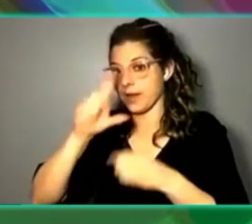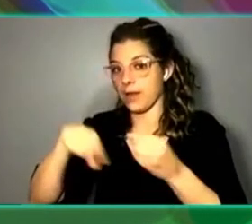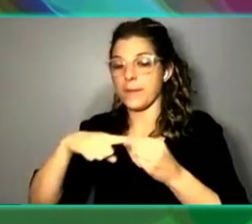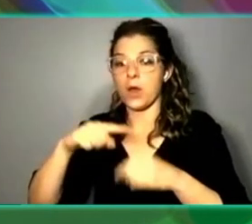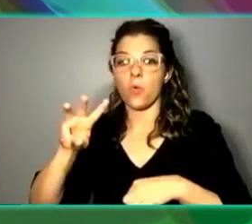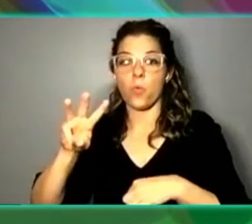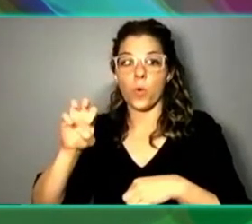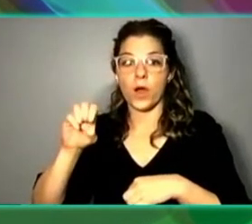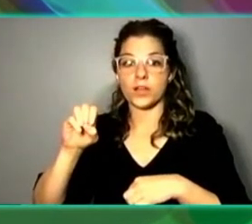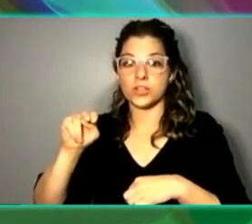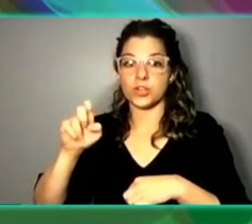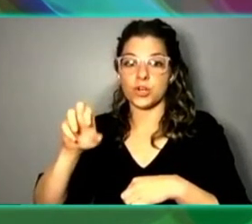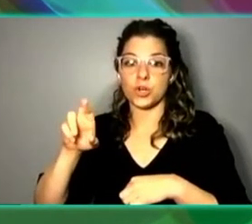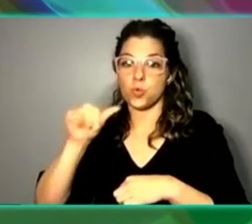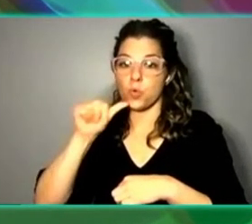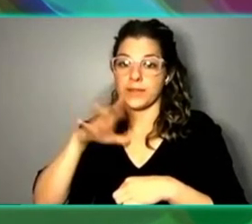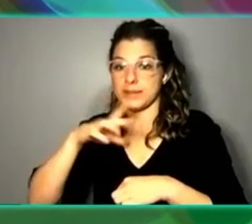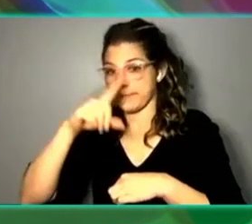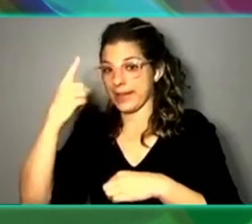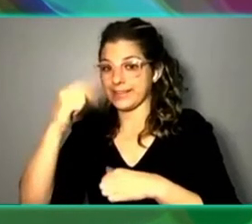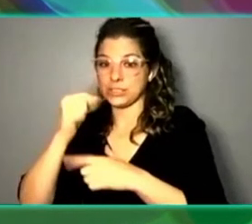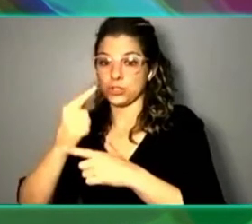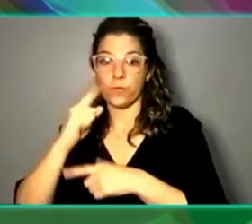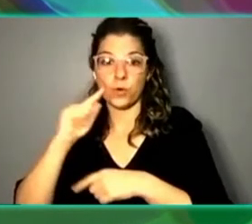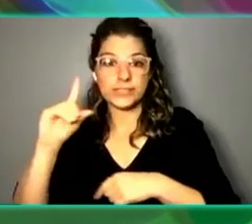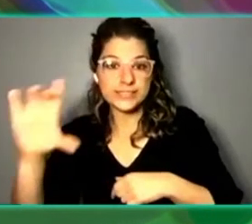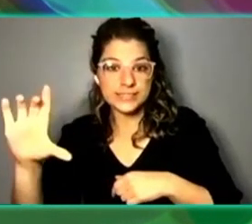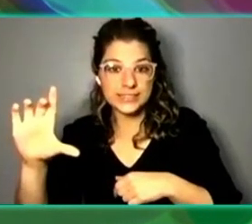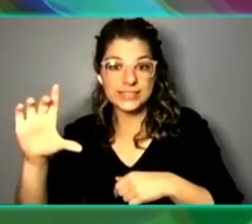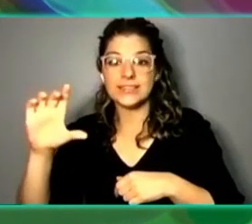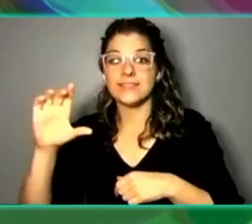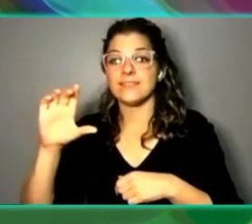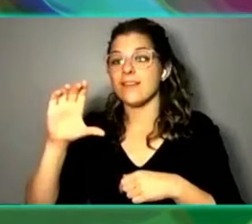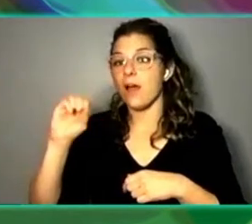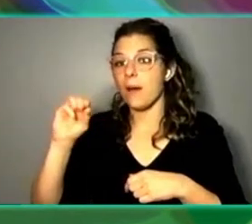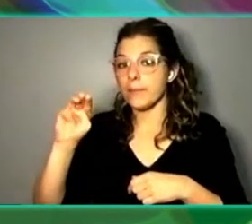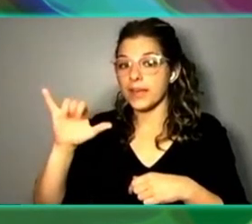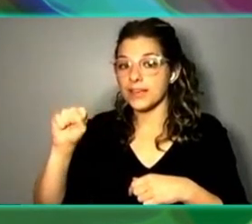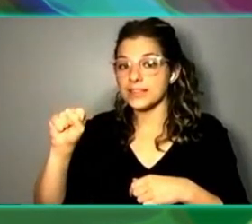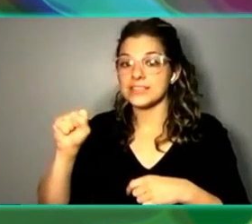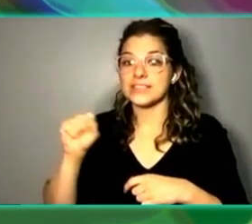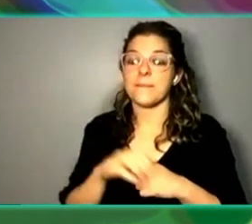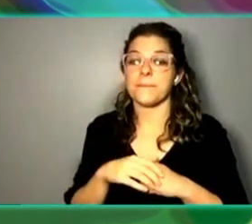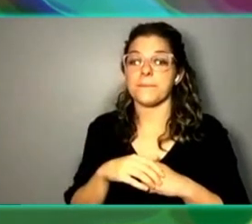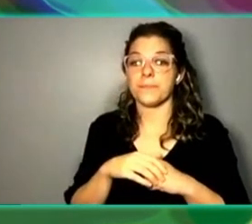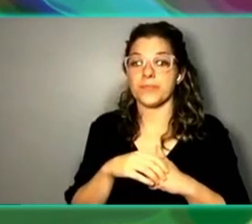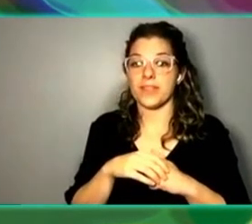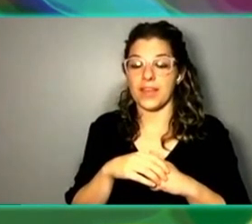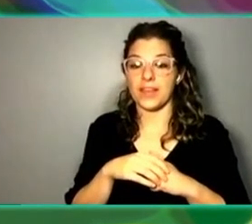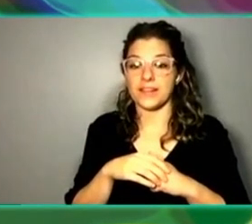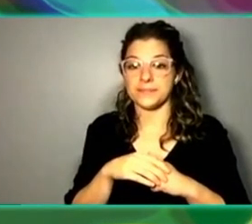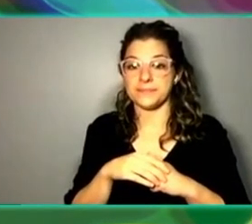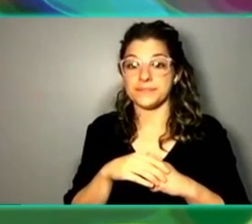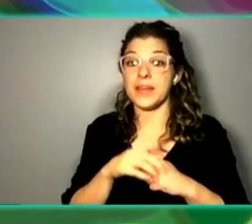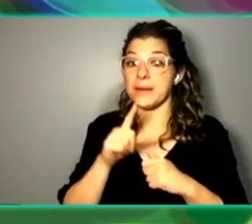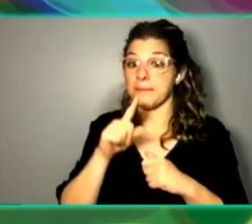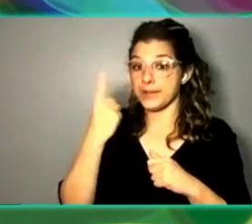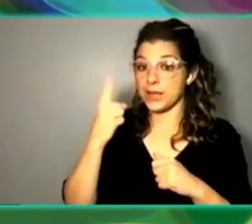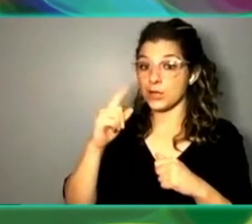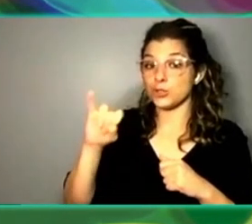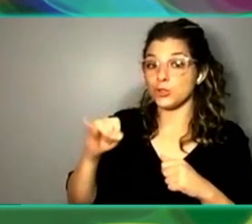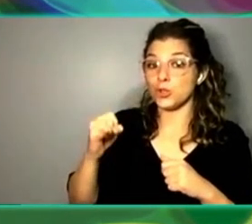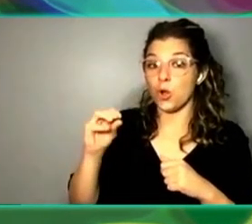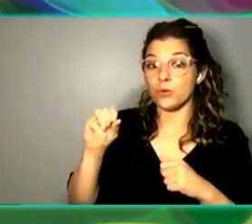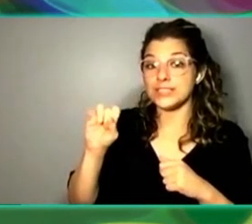Black sister for DC Comics, and Black Jose Press. Woo!